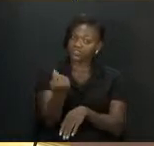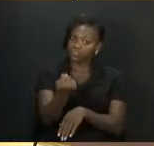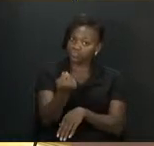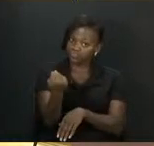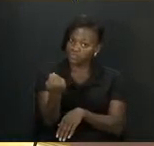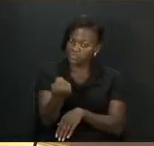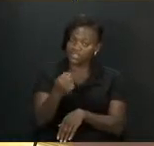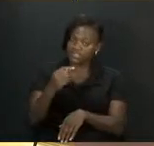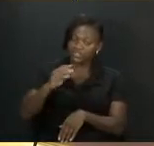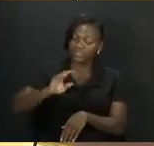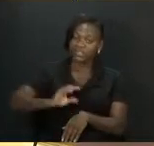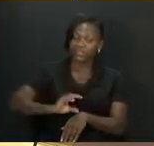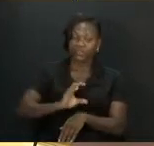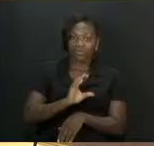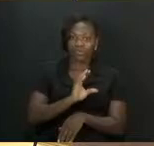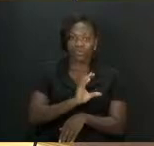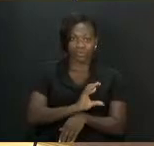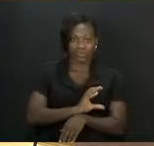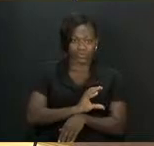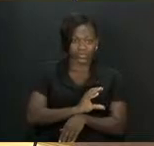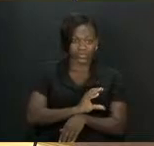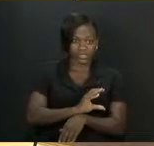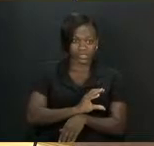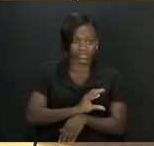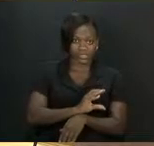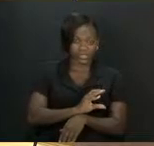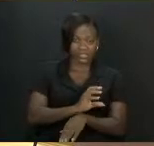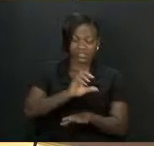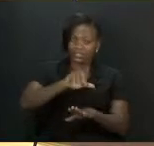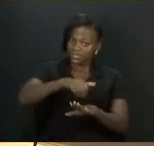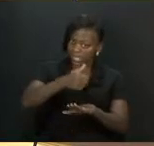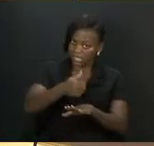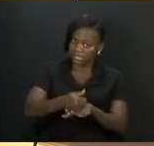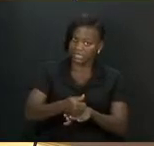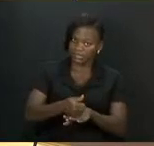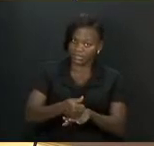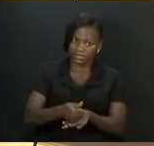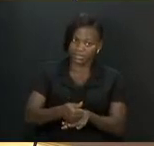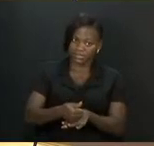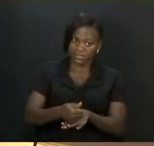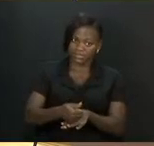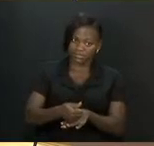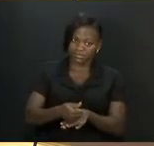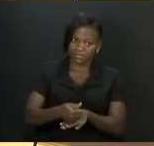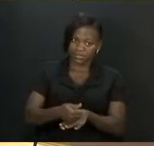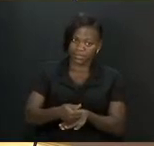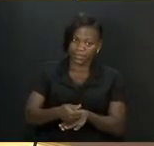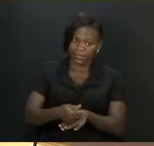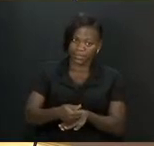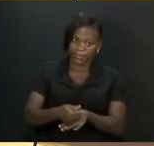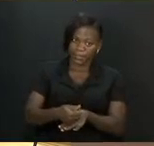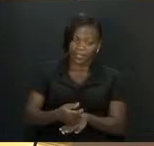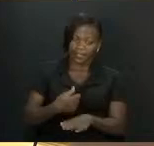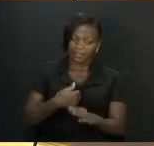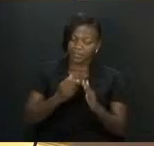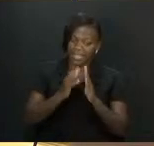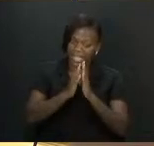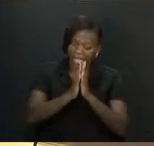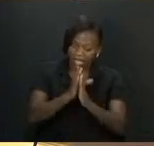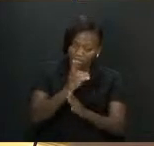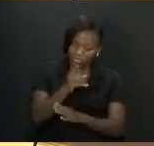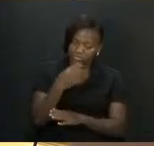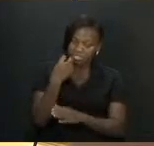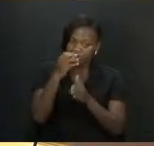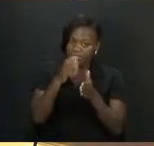the committees will be in this House. Mr. Speaker, I want to appeal to you